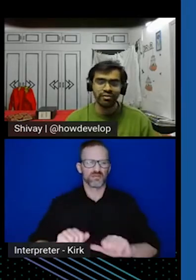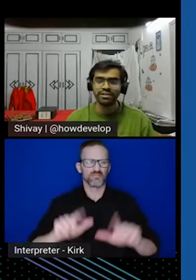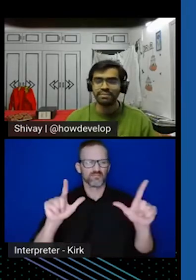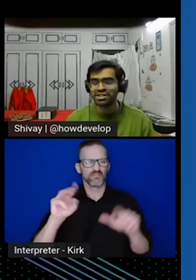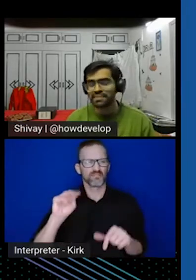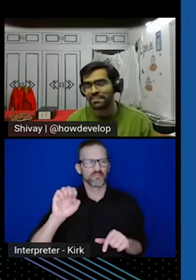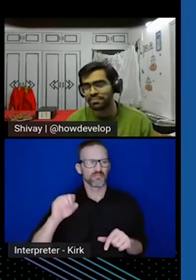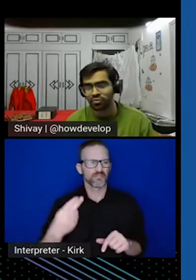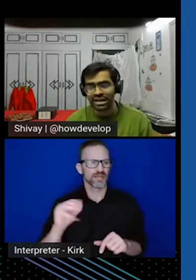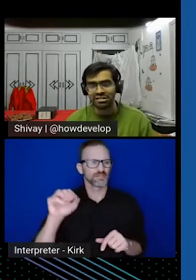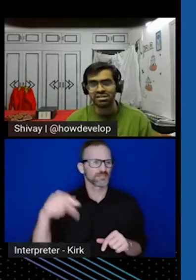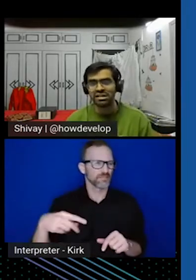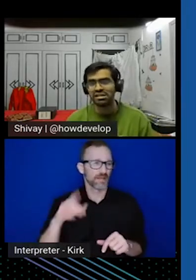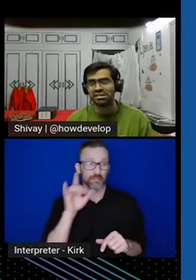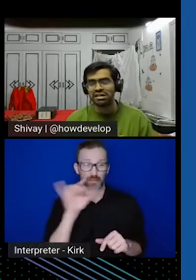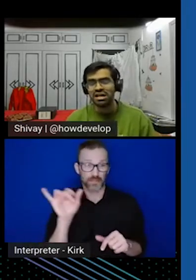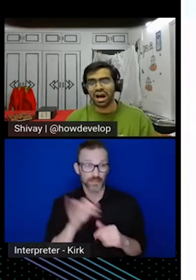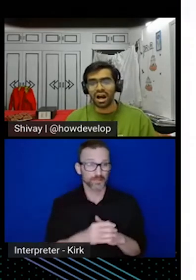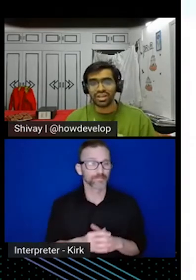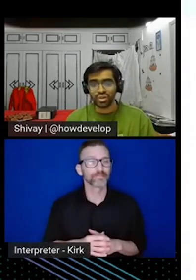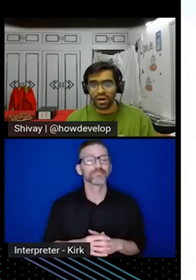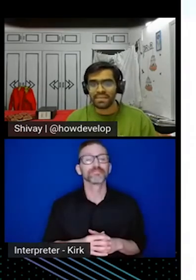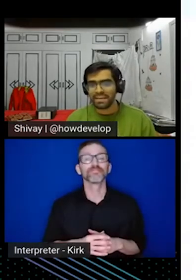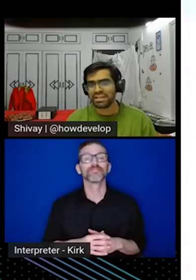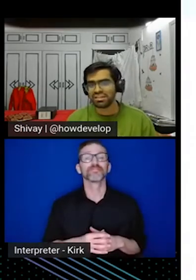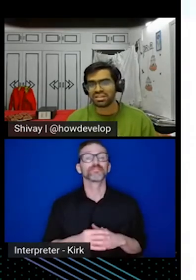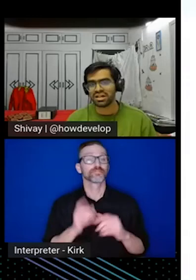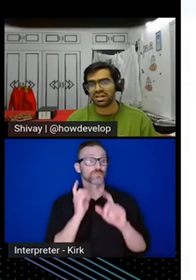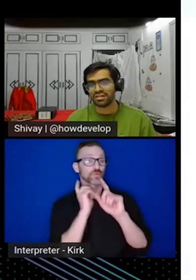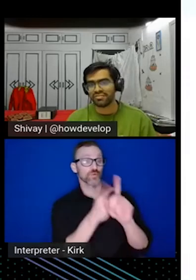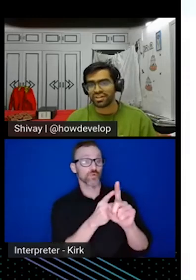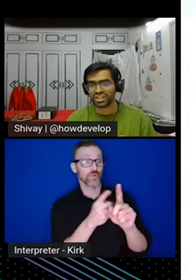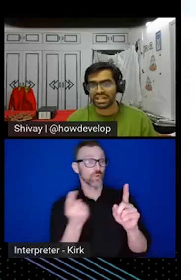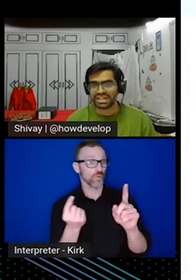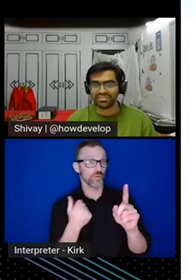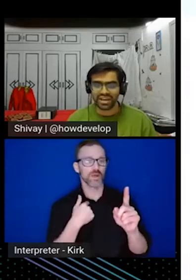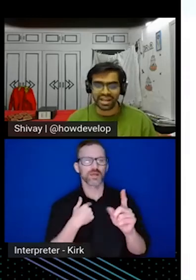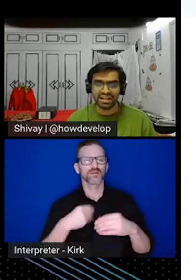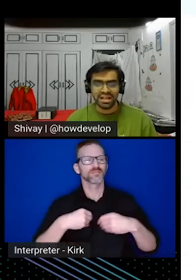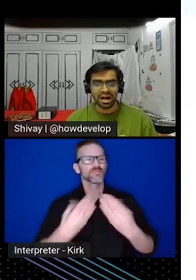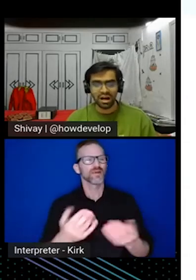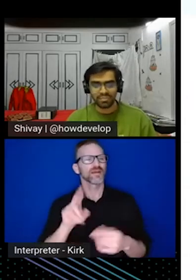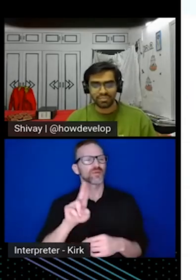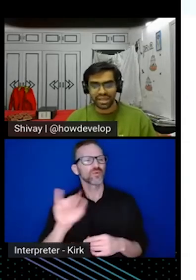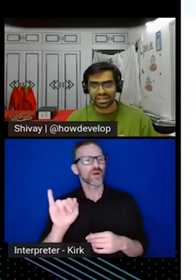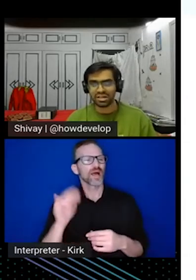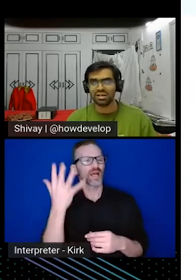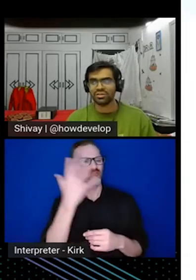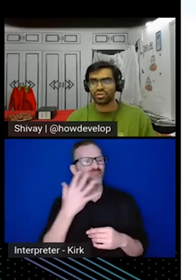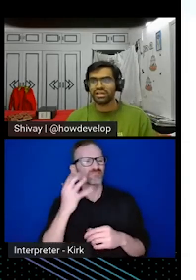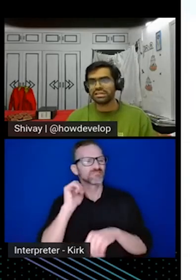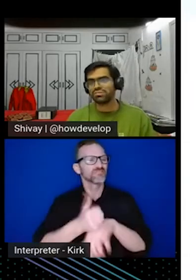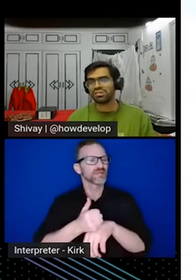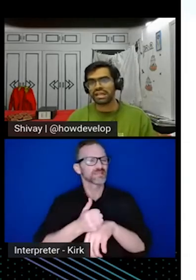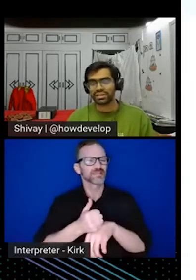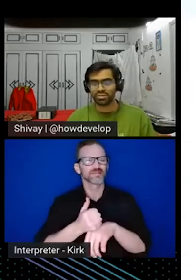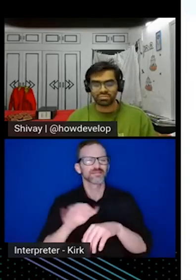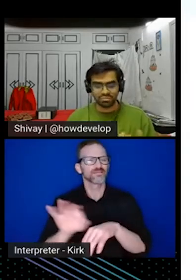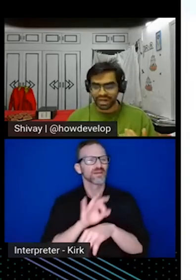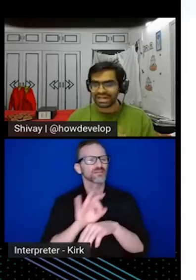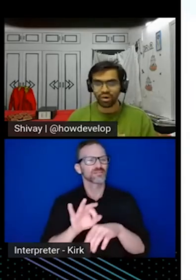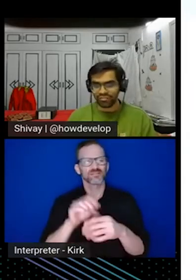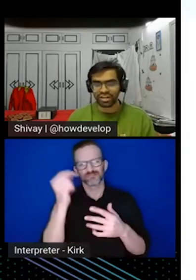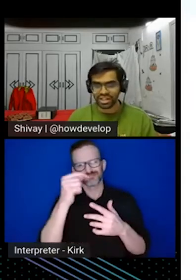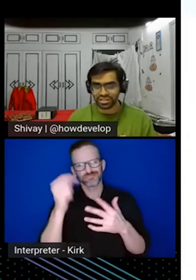essentially what mesh map provides is a UI based functionality where you don't need